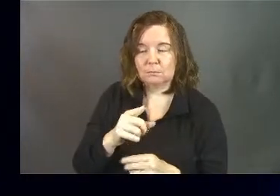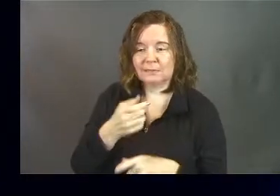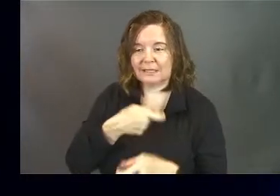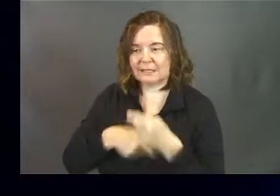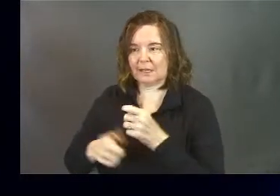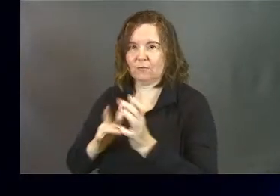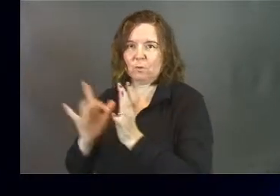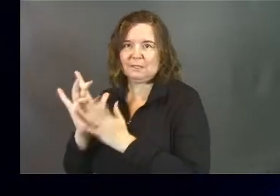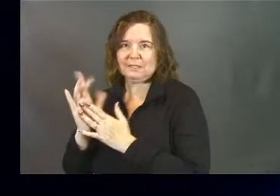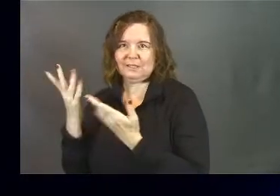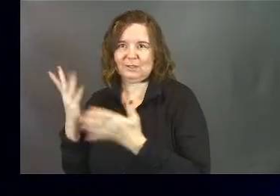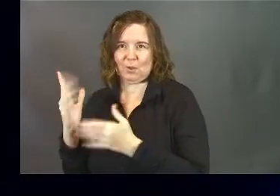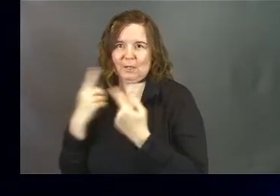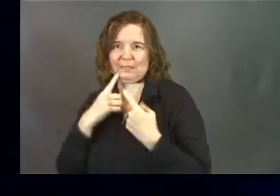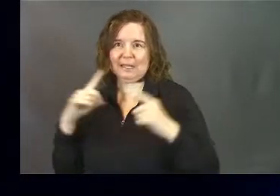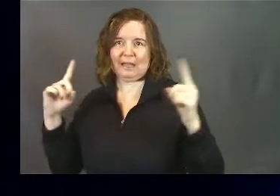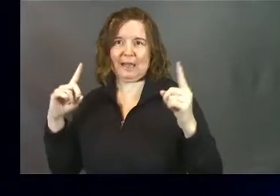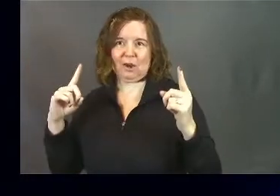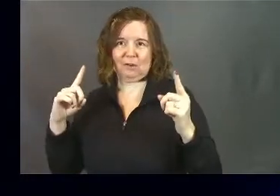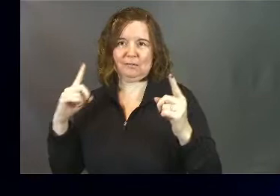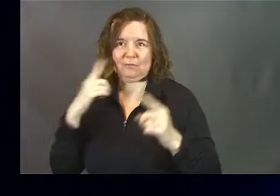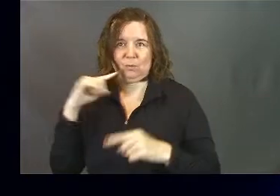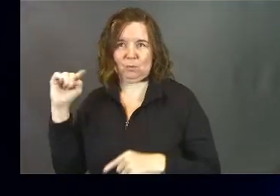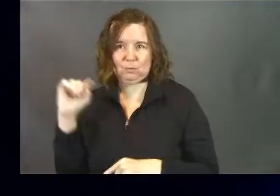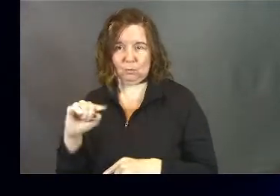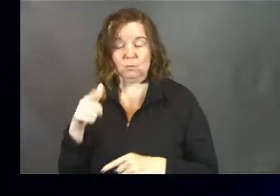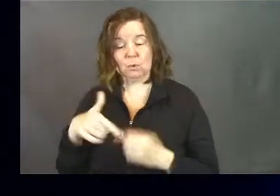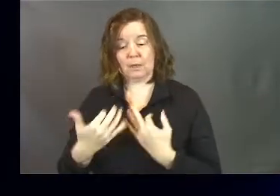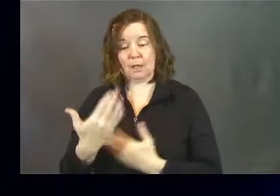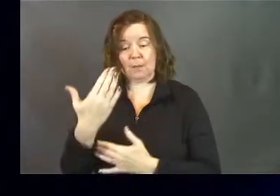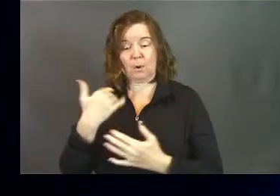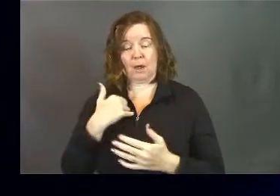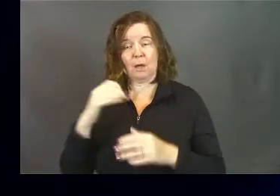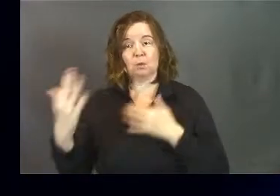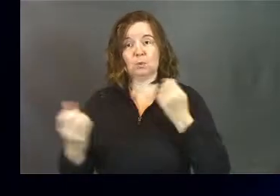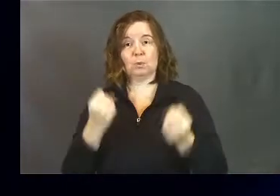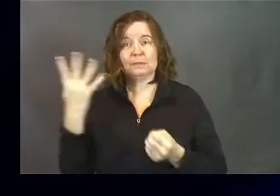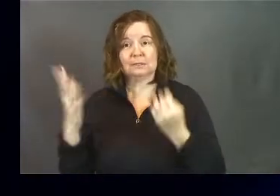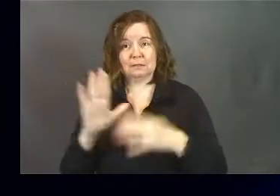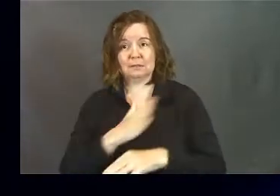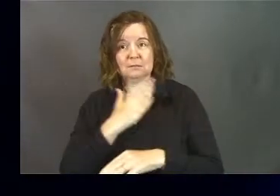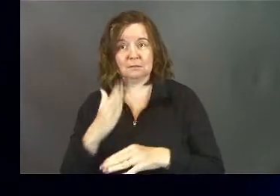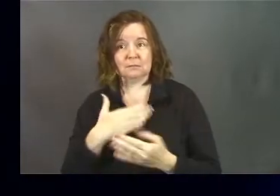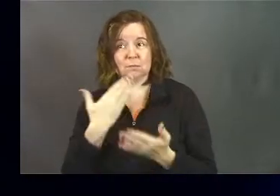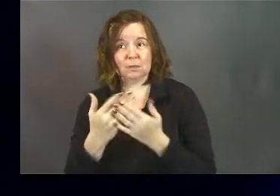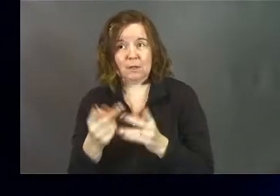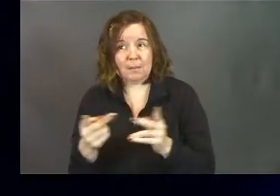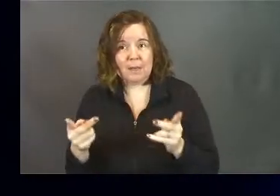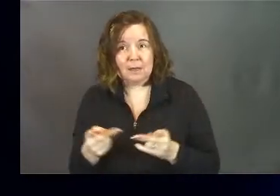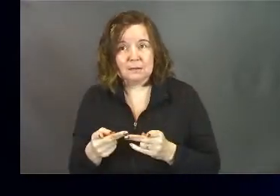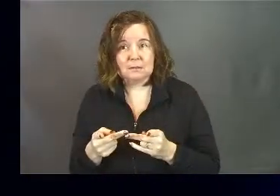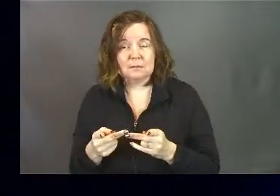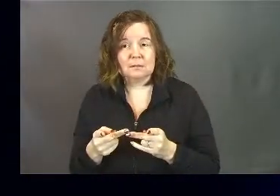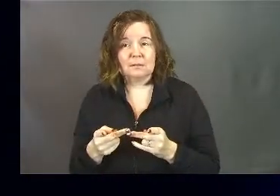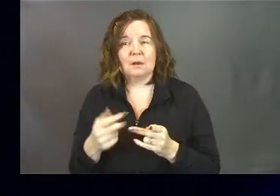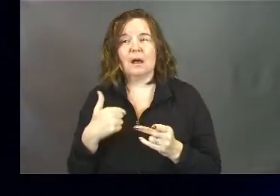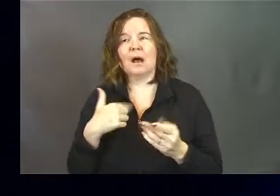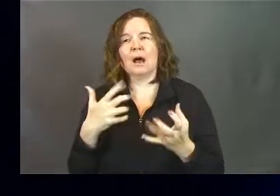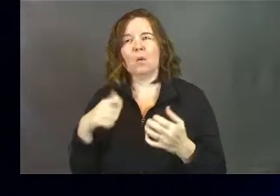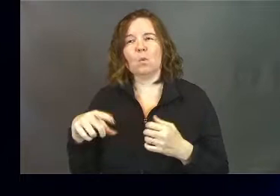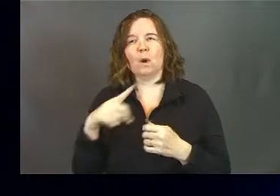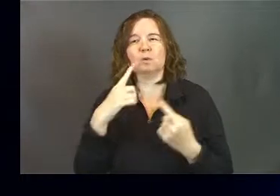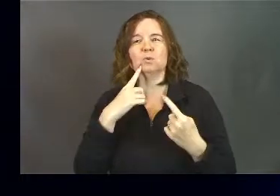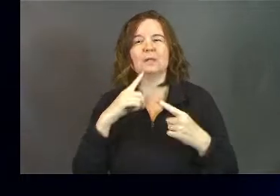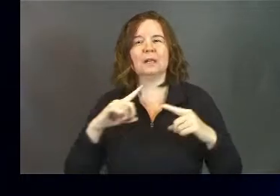what Jesus already declared over you. So this morning as we sing this song and we get to that part, I want you